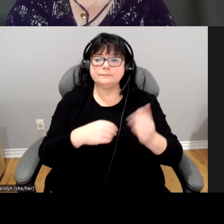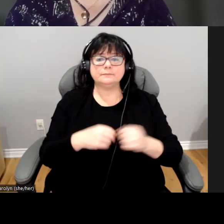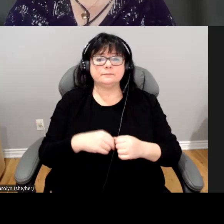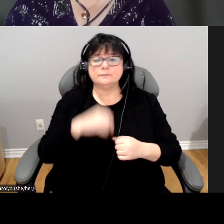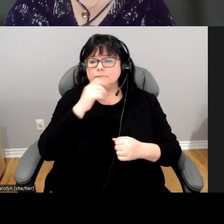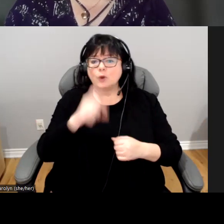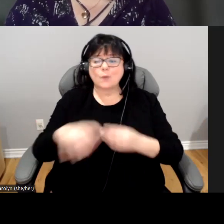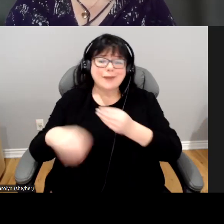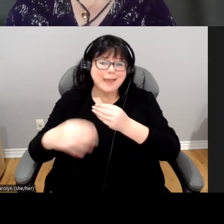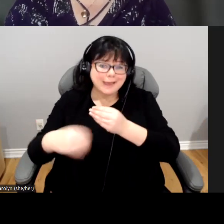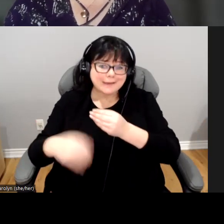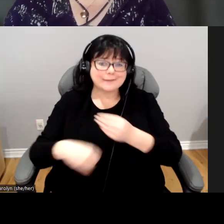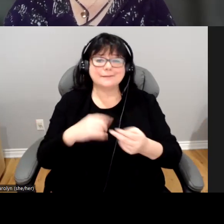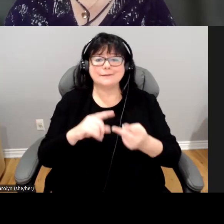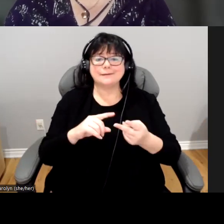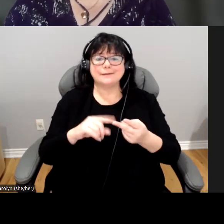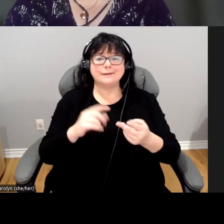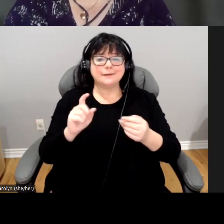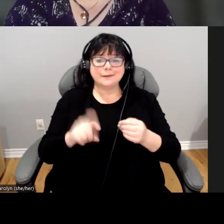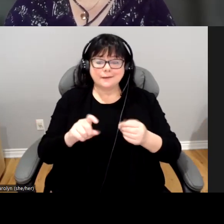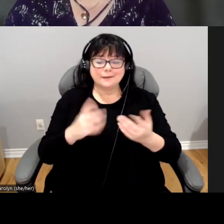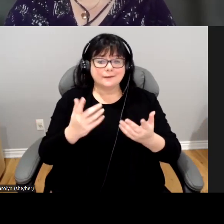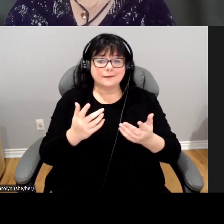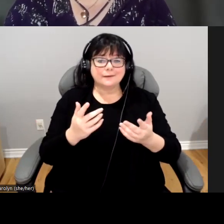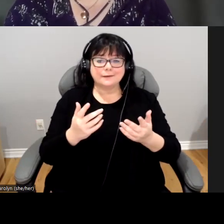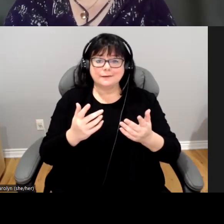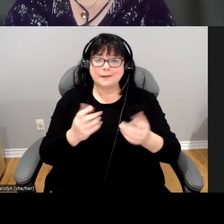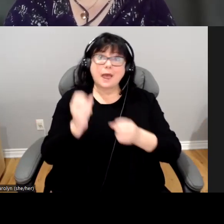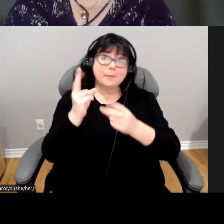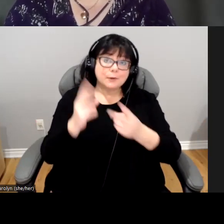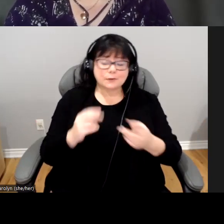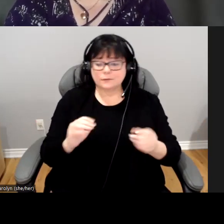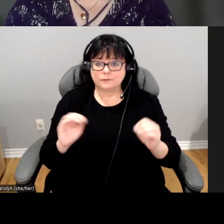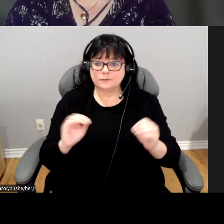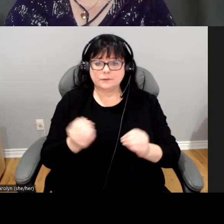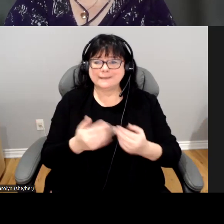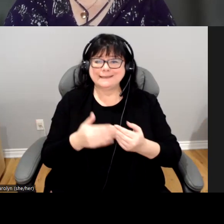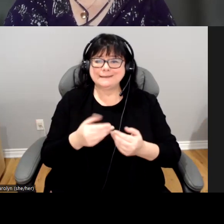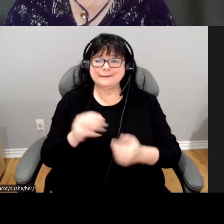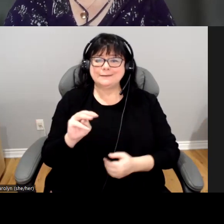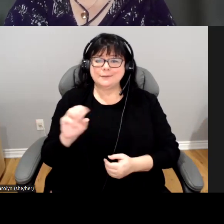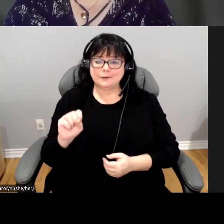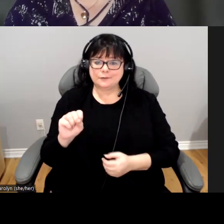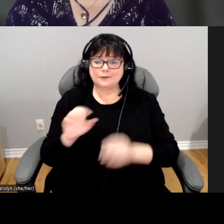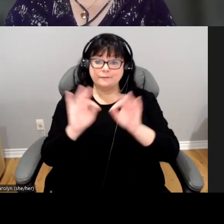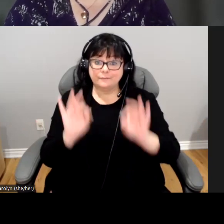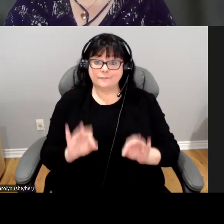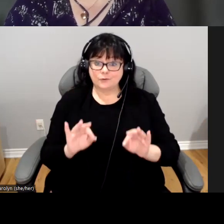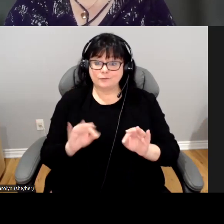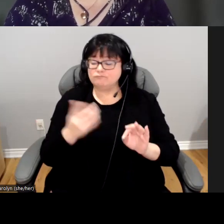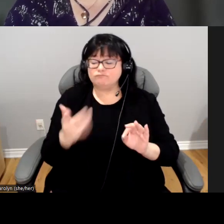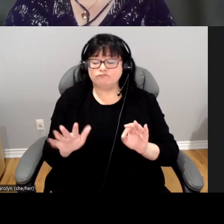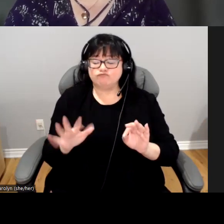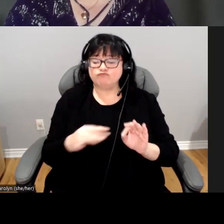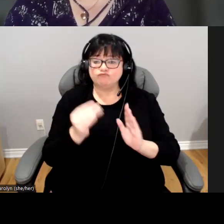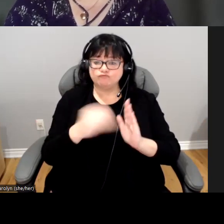there was no referral forms. It was basically a Microsoft form that they could refer to, and we would contact the